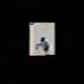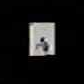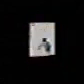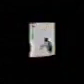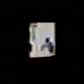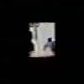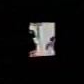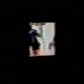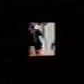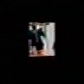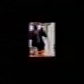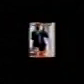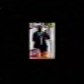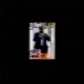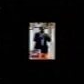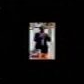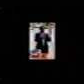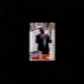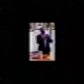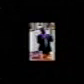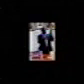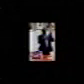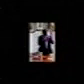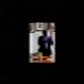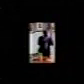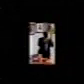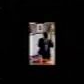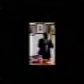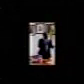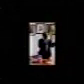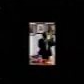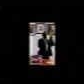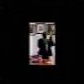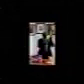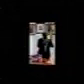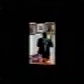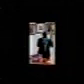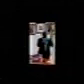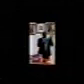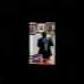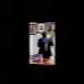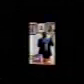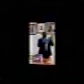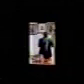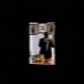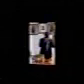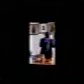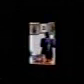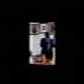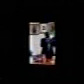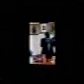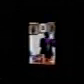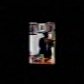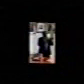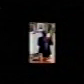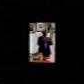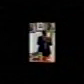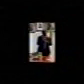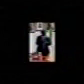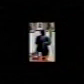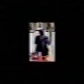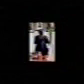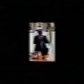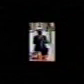of defeat, I root them out of your life. Tonight is your night to come out of that prison.